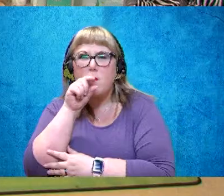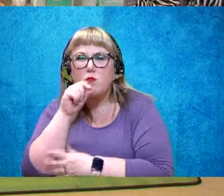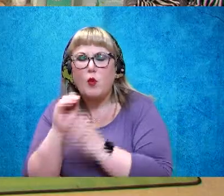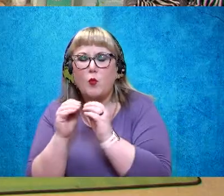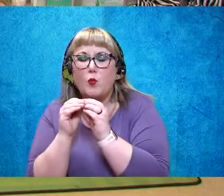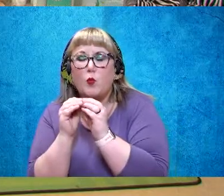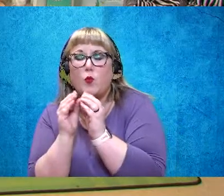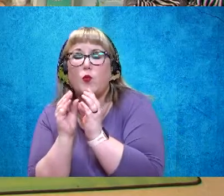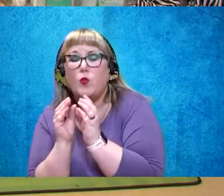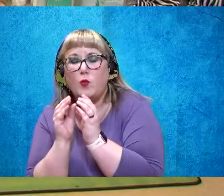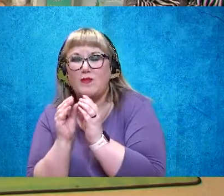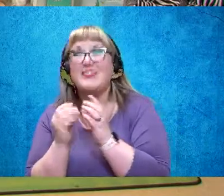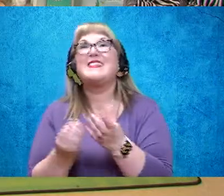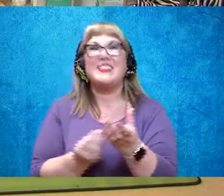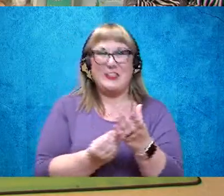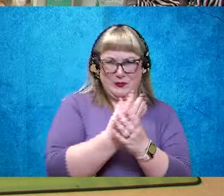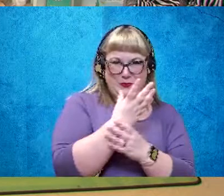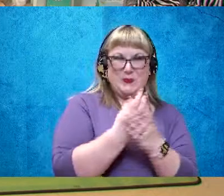the springtime.